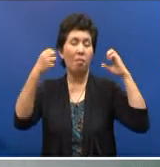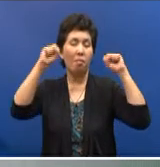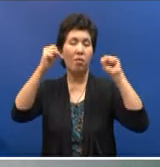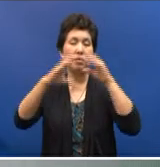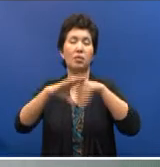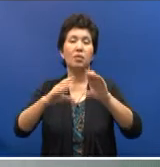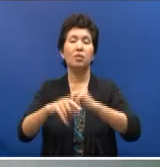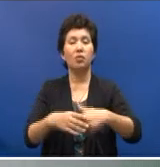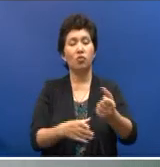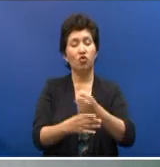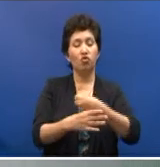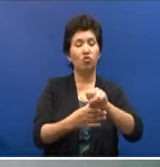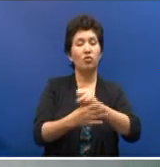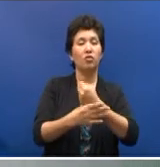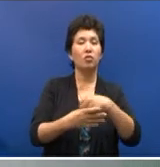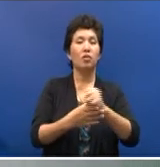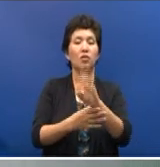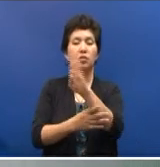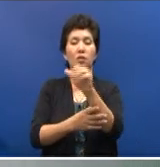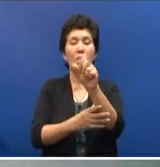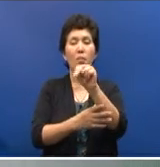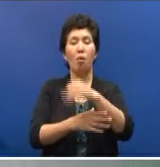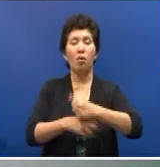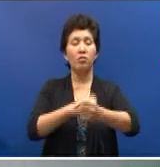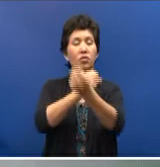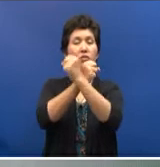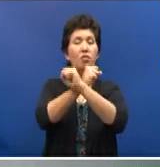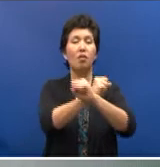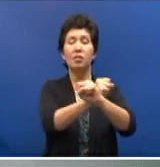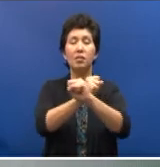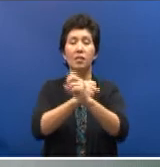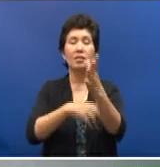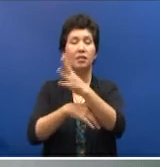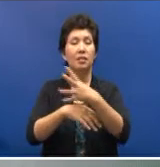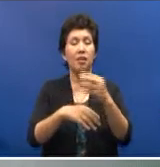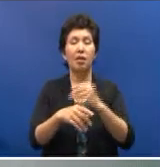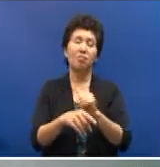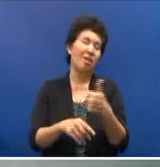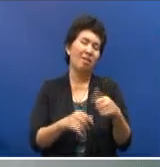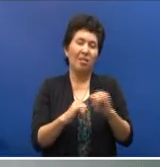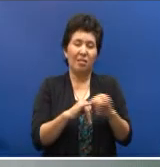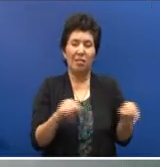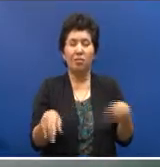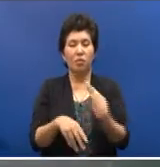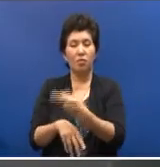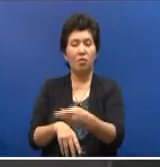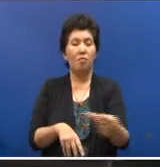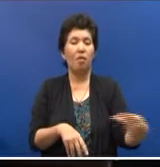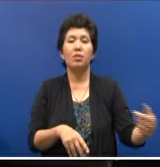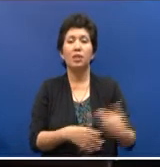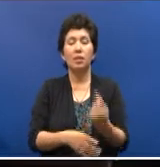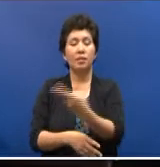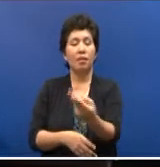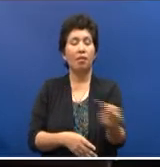assets like shares, bond, securities, okay, and many types of properties.